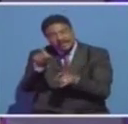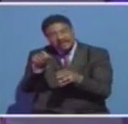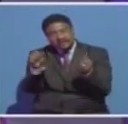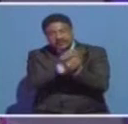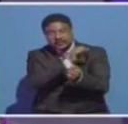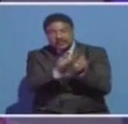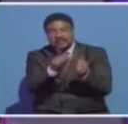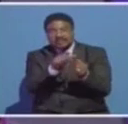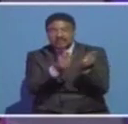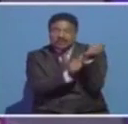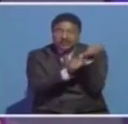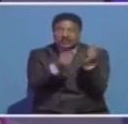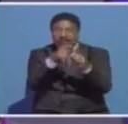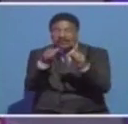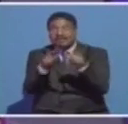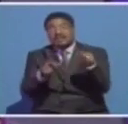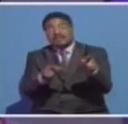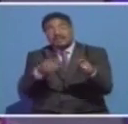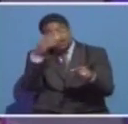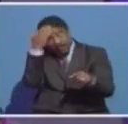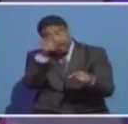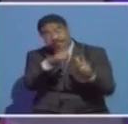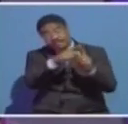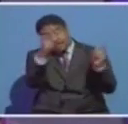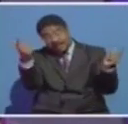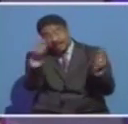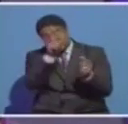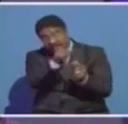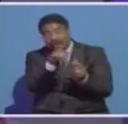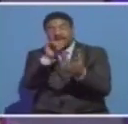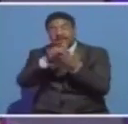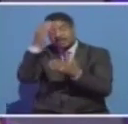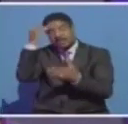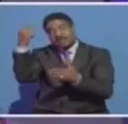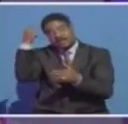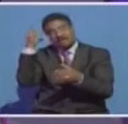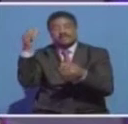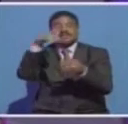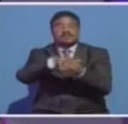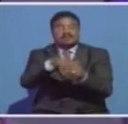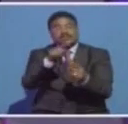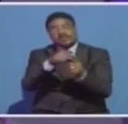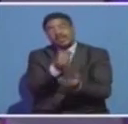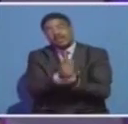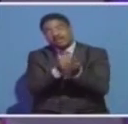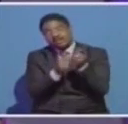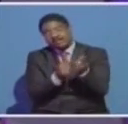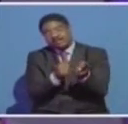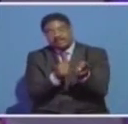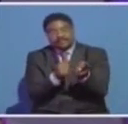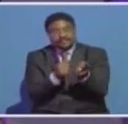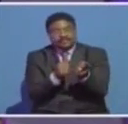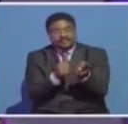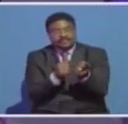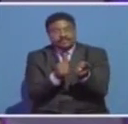in because it's large scale. If it's an individual farmer, we don't really come in because it's an individual who is supposed